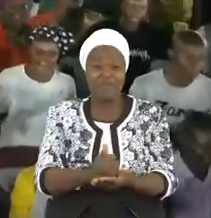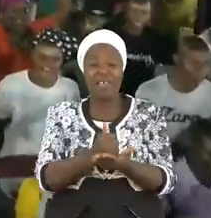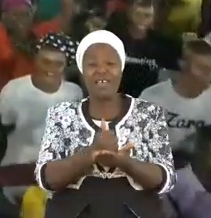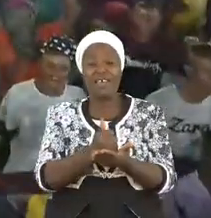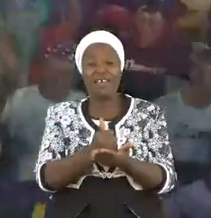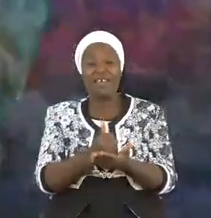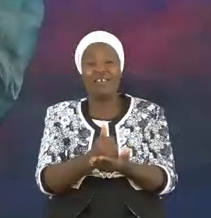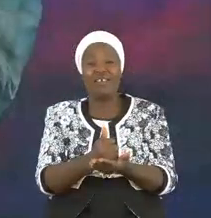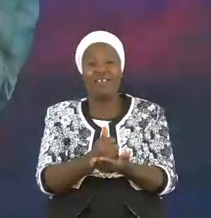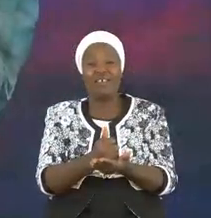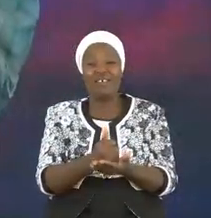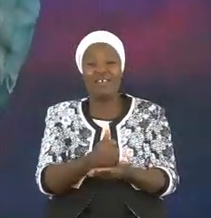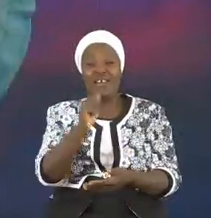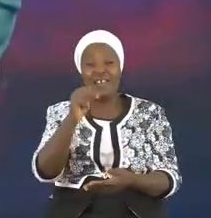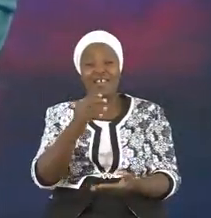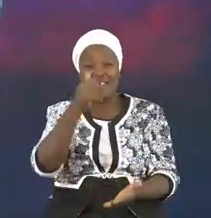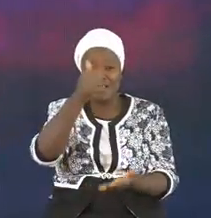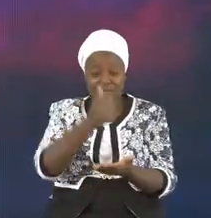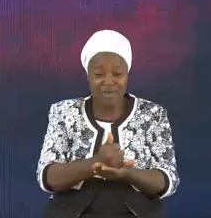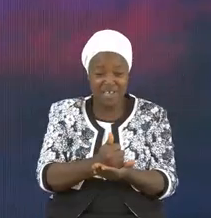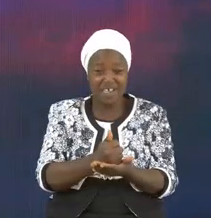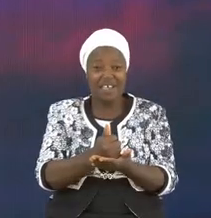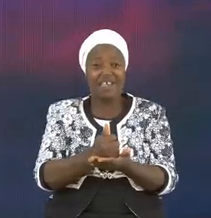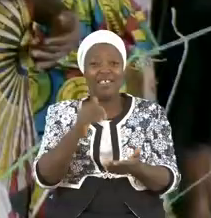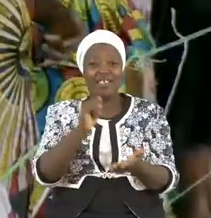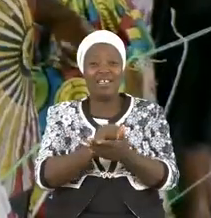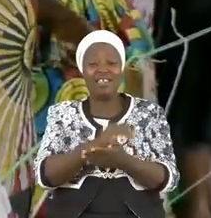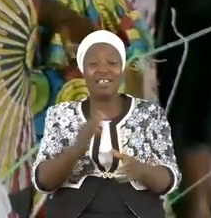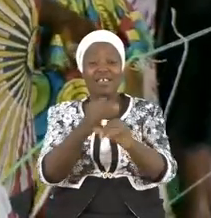Amen. An amen that reaches the throne of God.